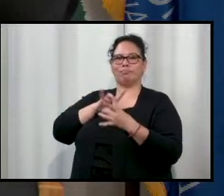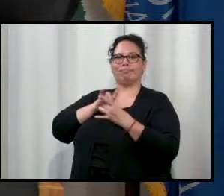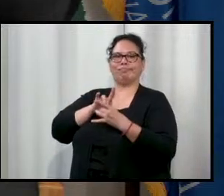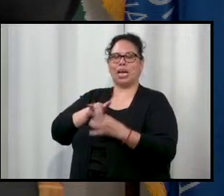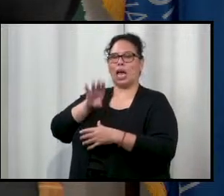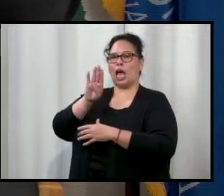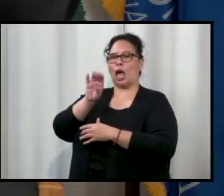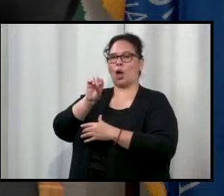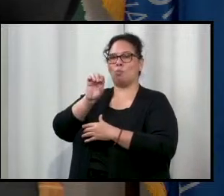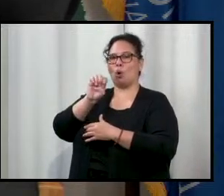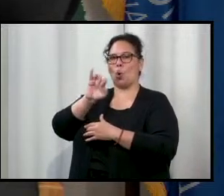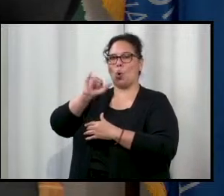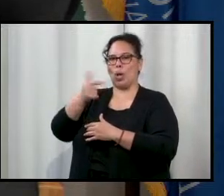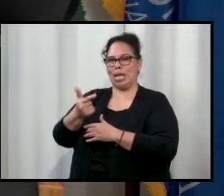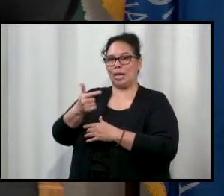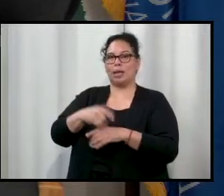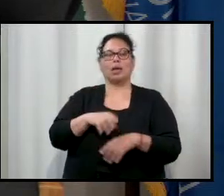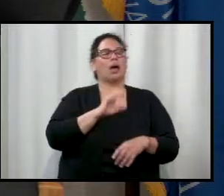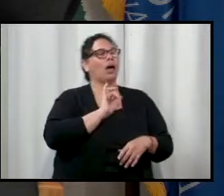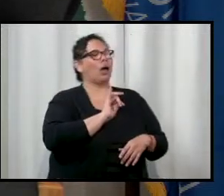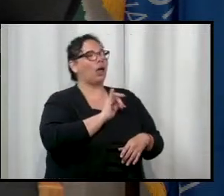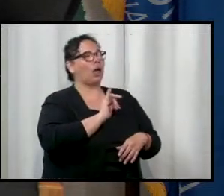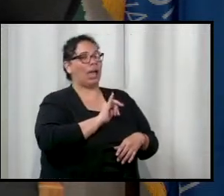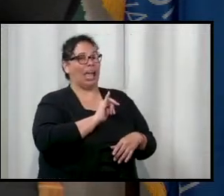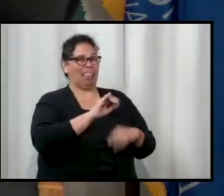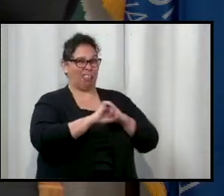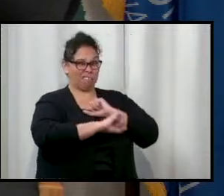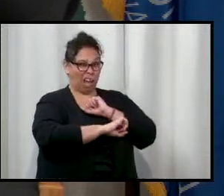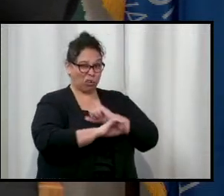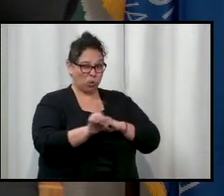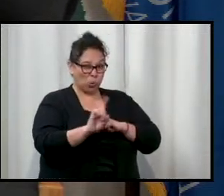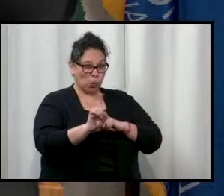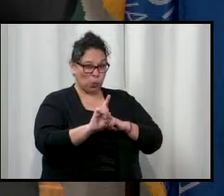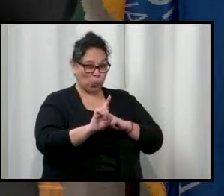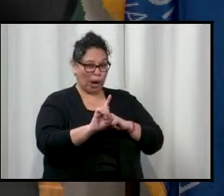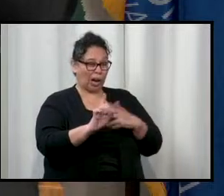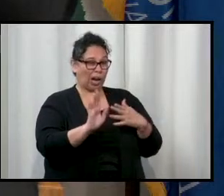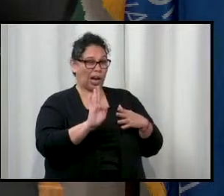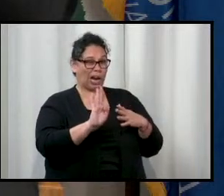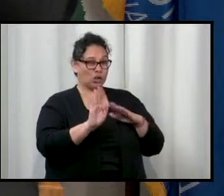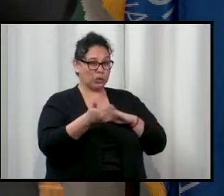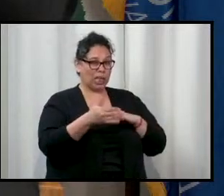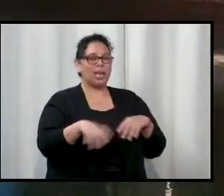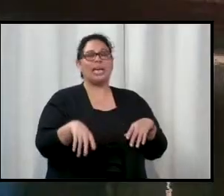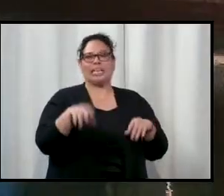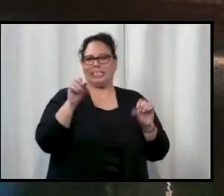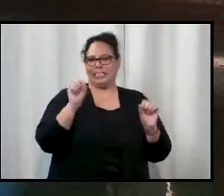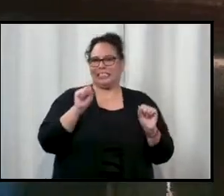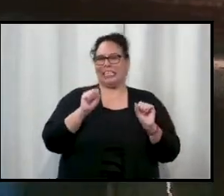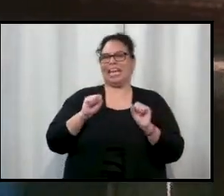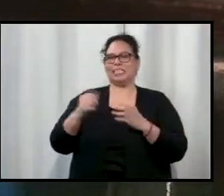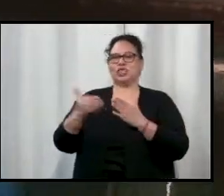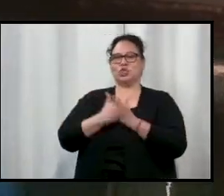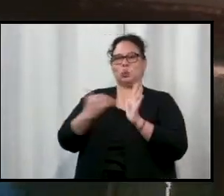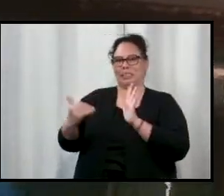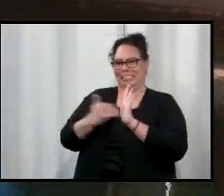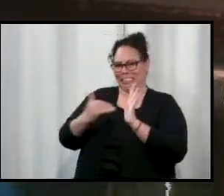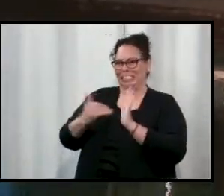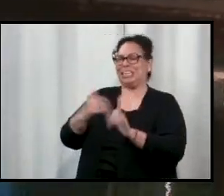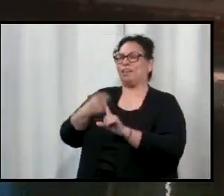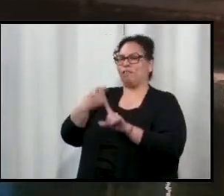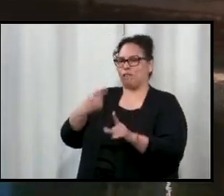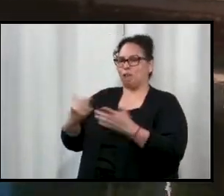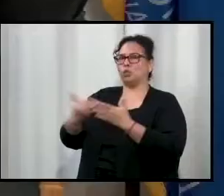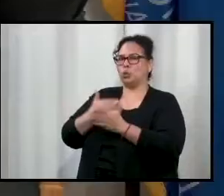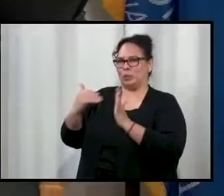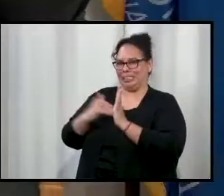time. And the founders were in New Zealand? Peter Beck, our CEO and founder, is from New Zealand. That's correct. That's